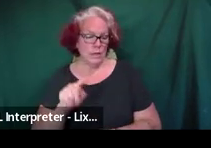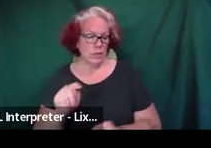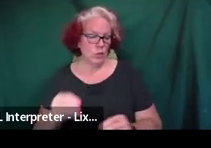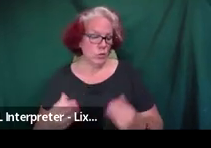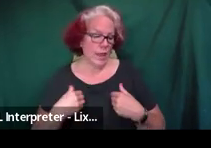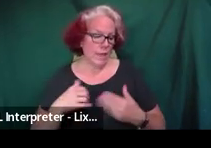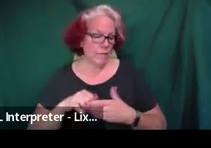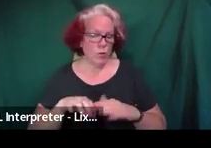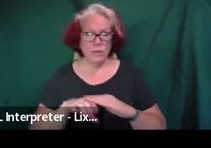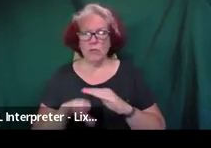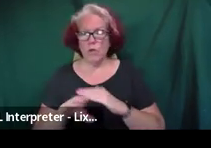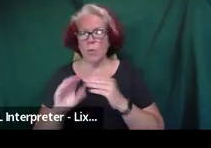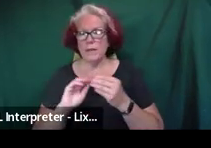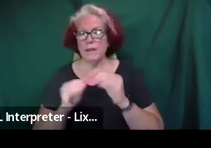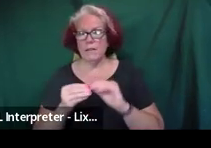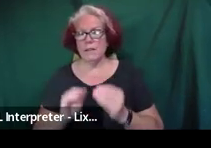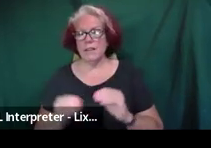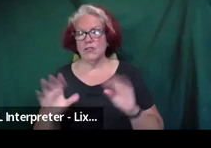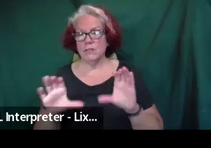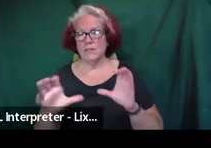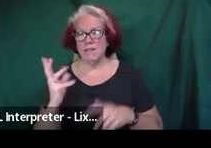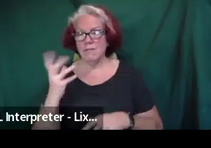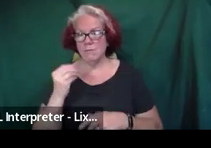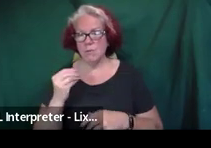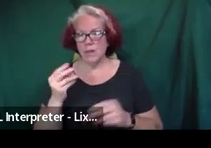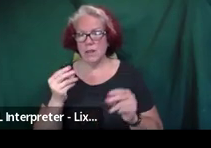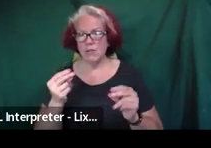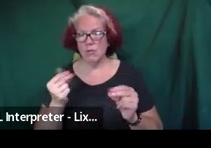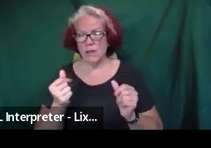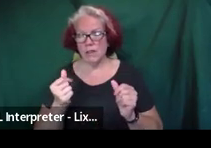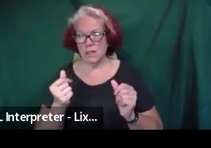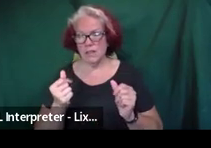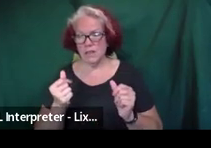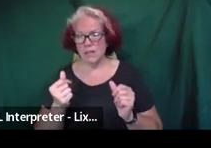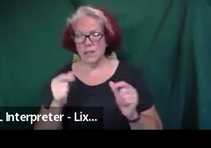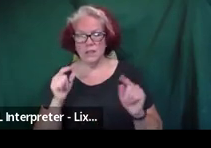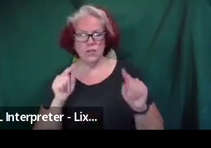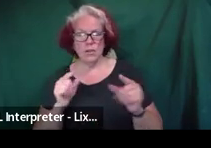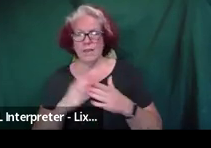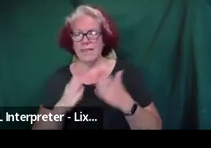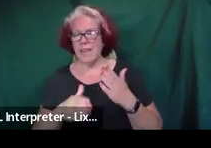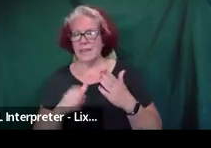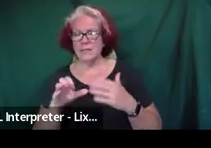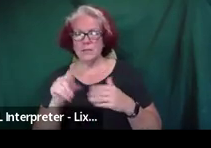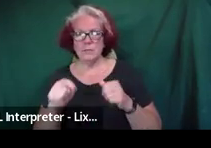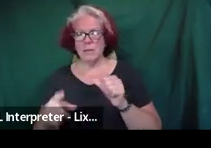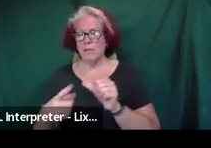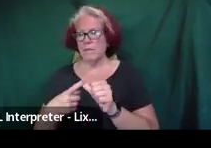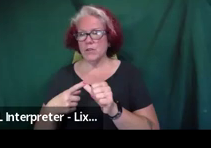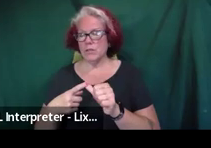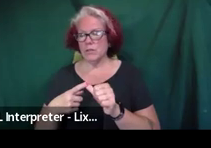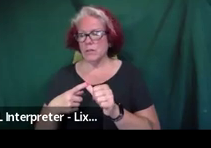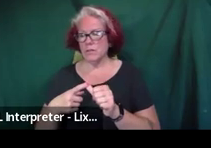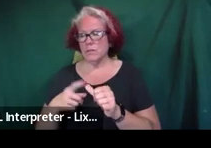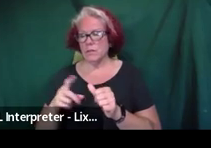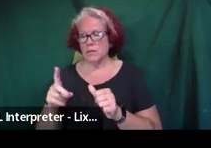enrollment calculations done pretty quickly, looking at the end of September, 1st of October. I think my follow-up